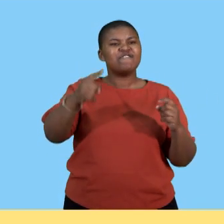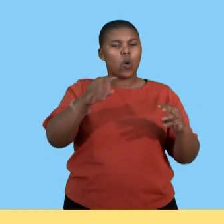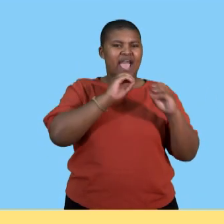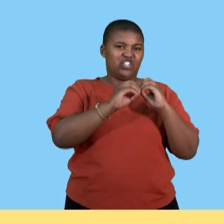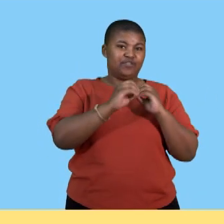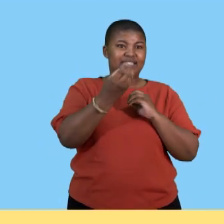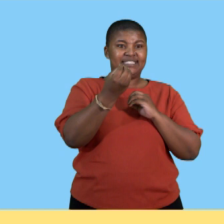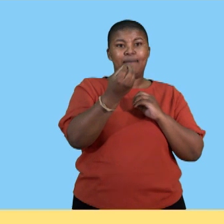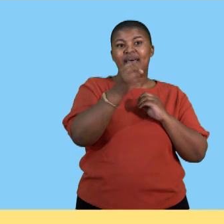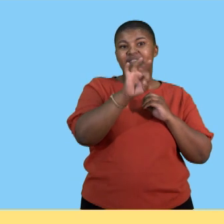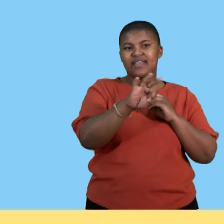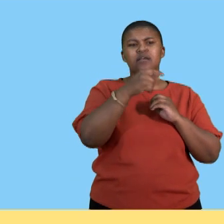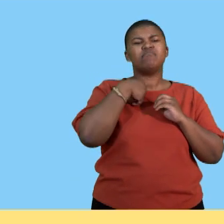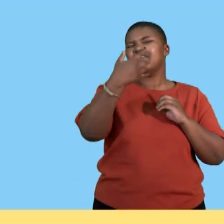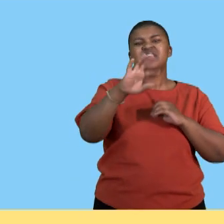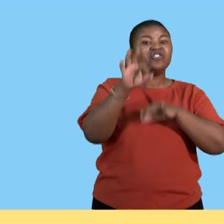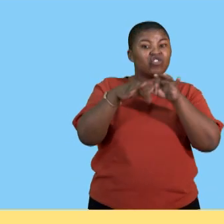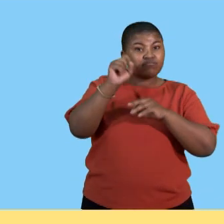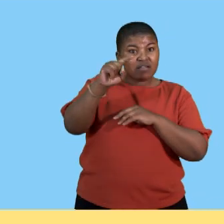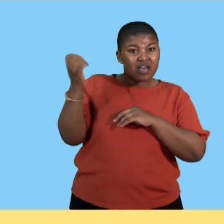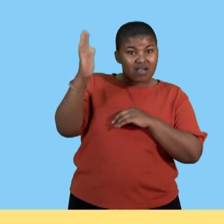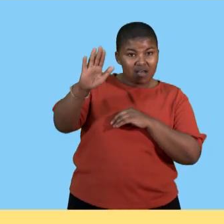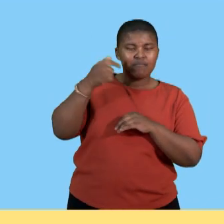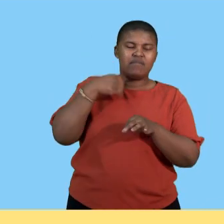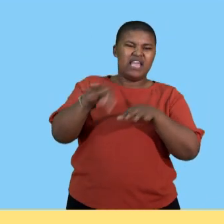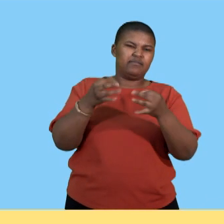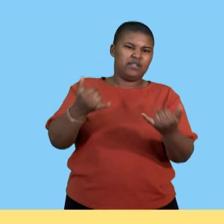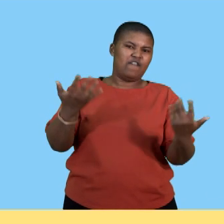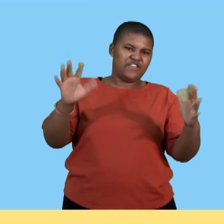adjustment number 3. This is what I just explained to you. Okay.